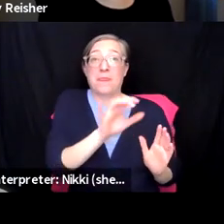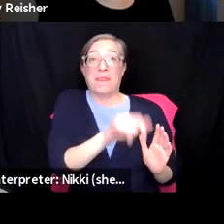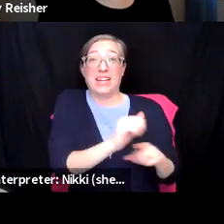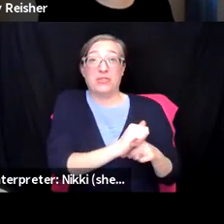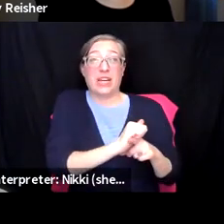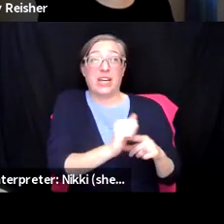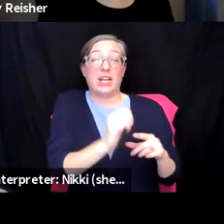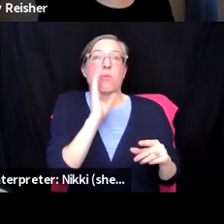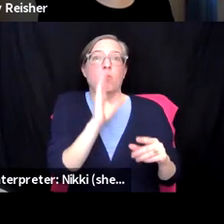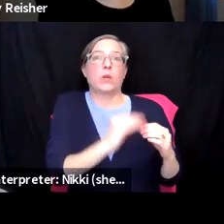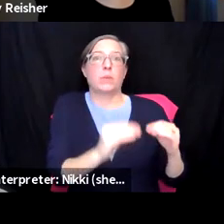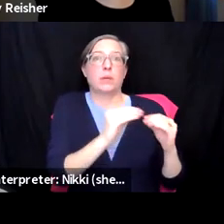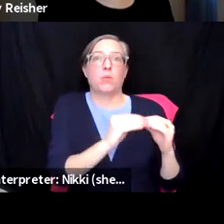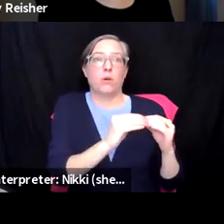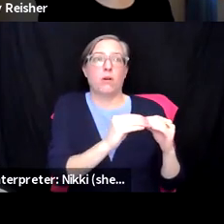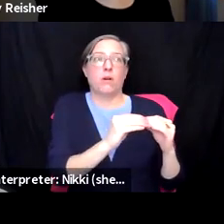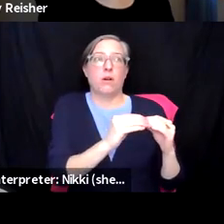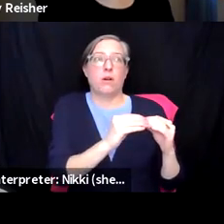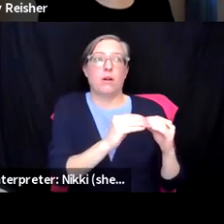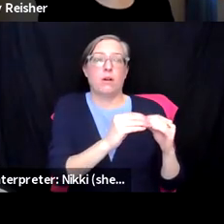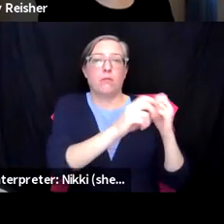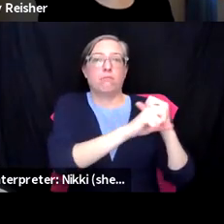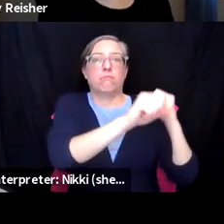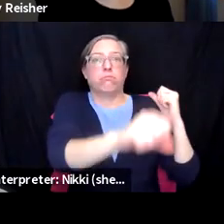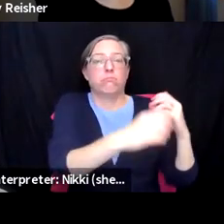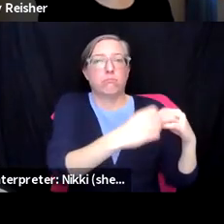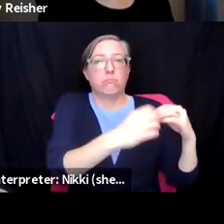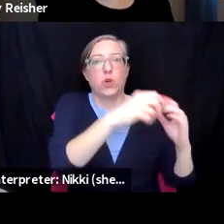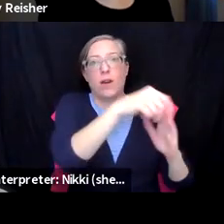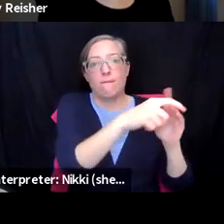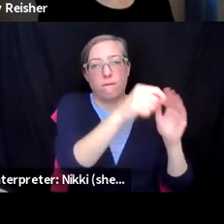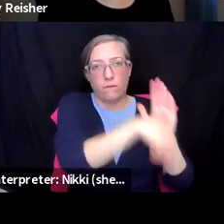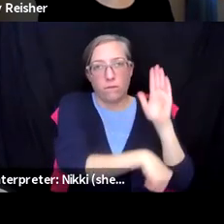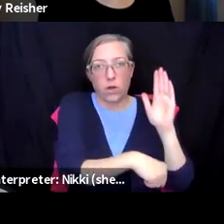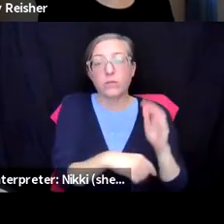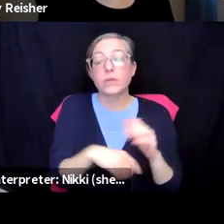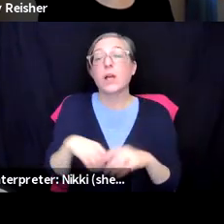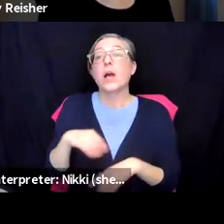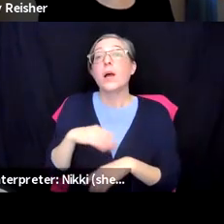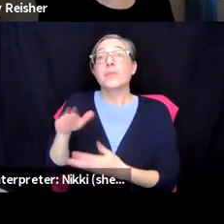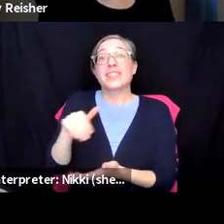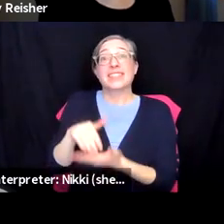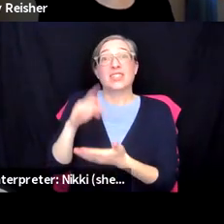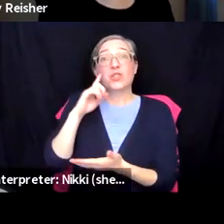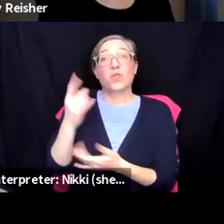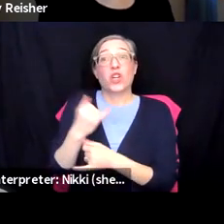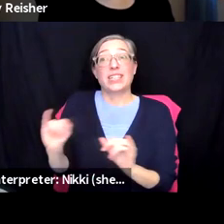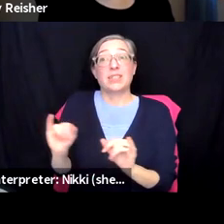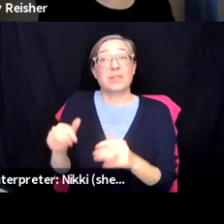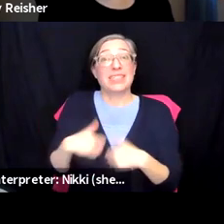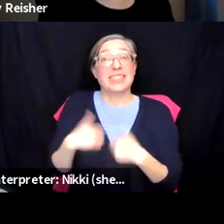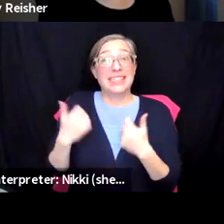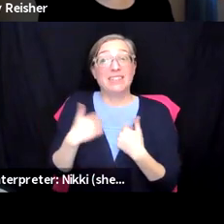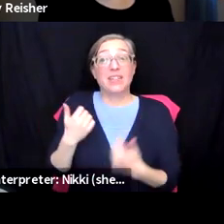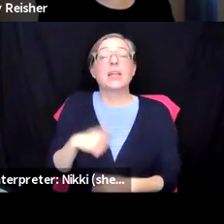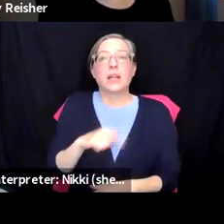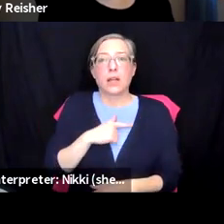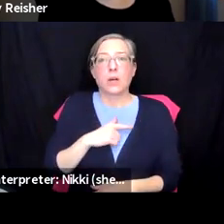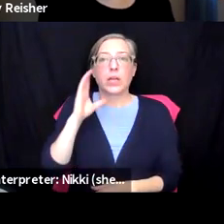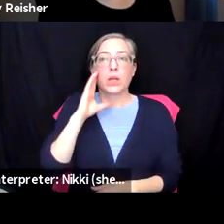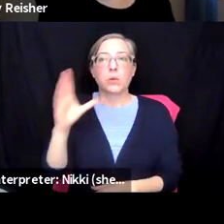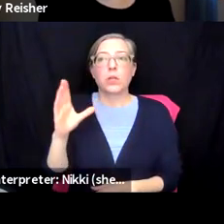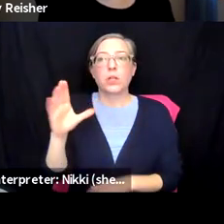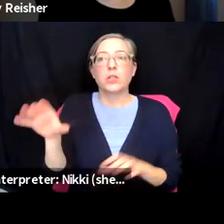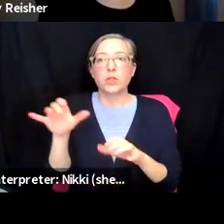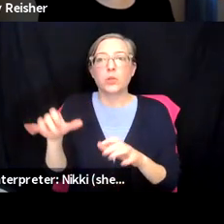would do, because this is what Centers for Independent Living have done forever, is we would do that information and referral piece and refer